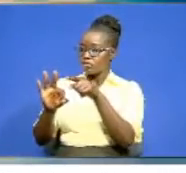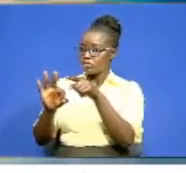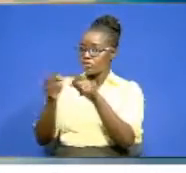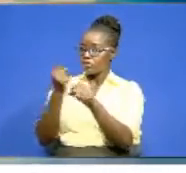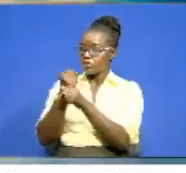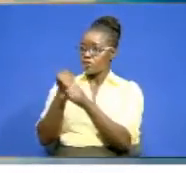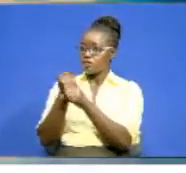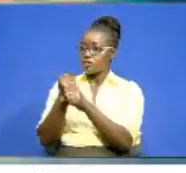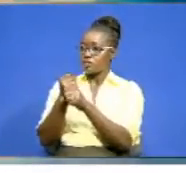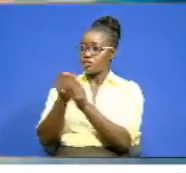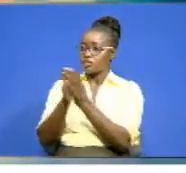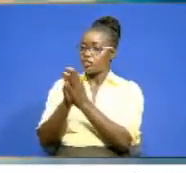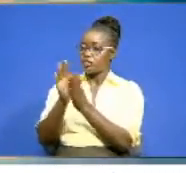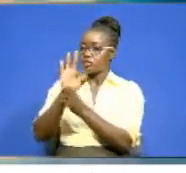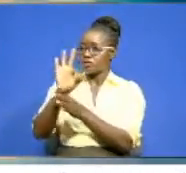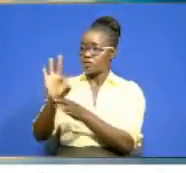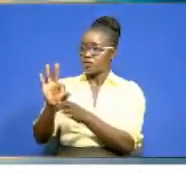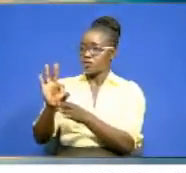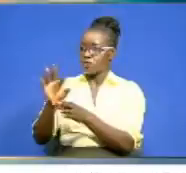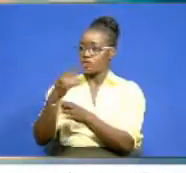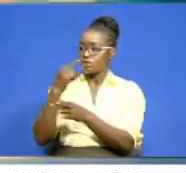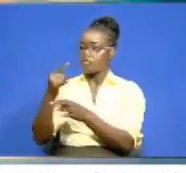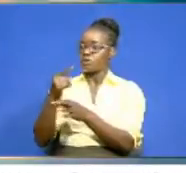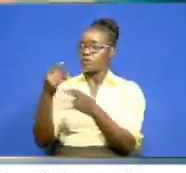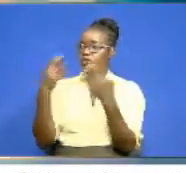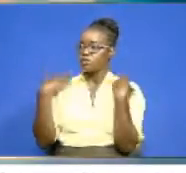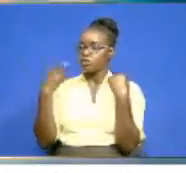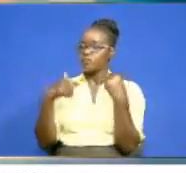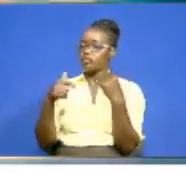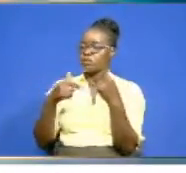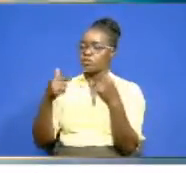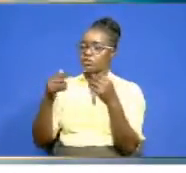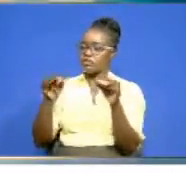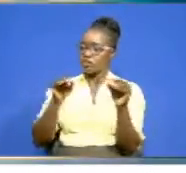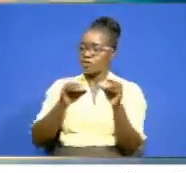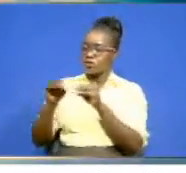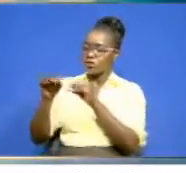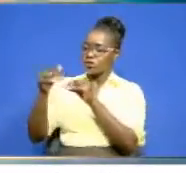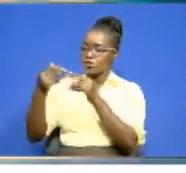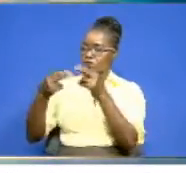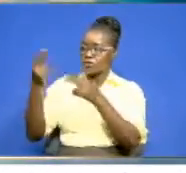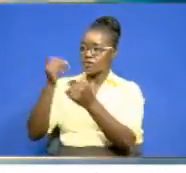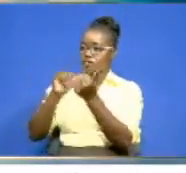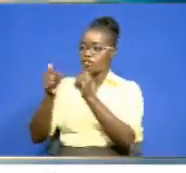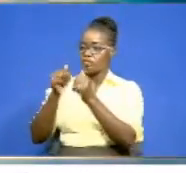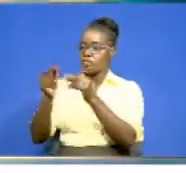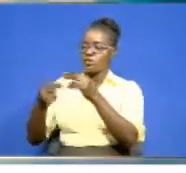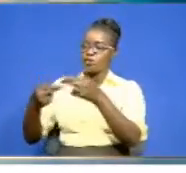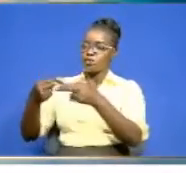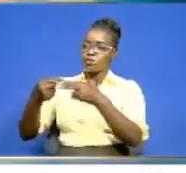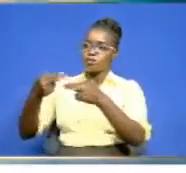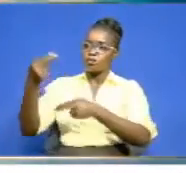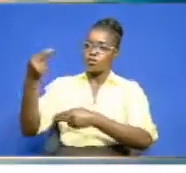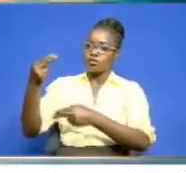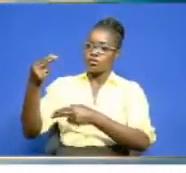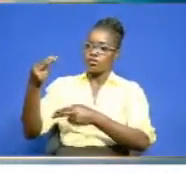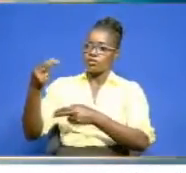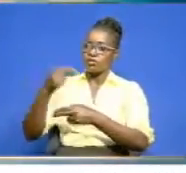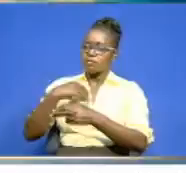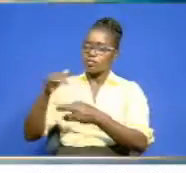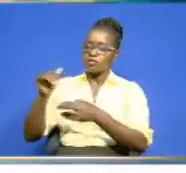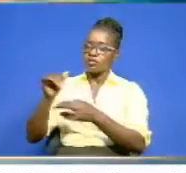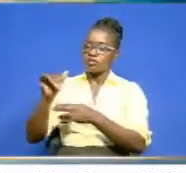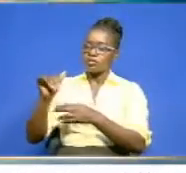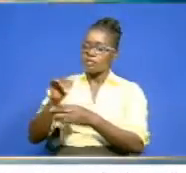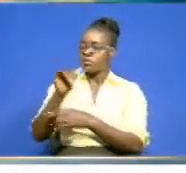work in tandem with the three of them, I'm sure our sports will go somewhere. Yeah. And our competition will rise, which means we'll have foreign-based players